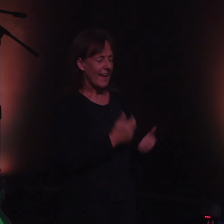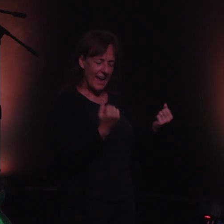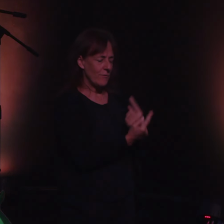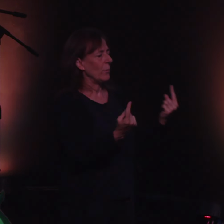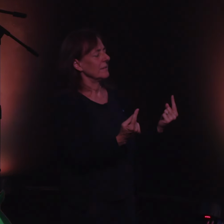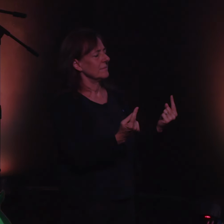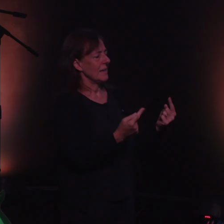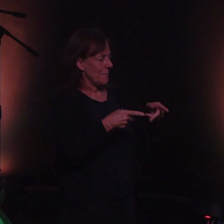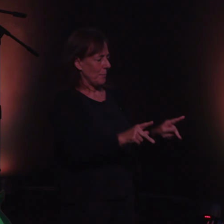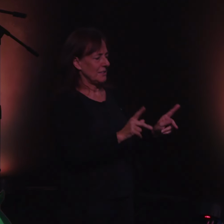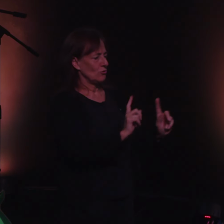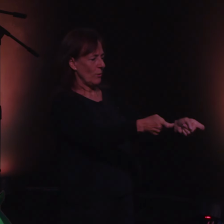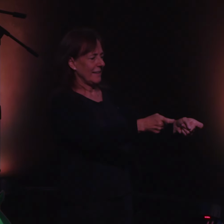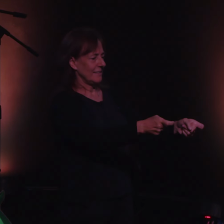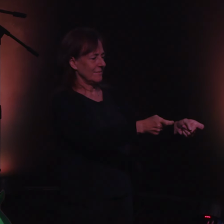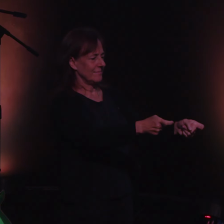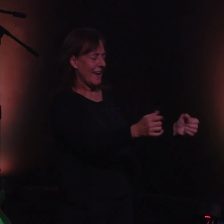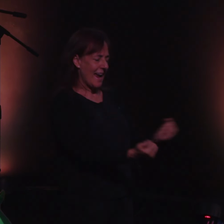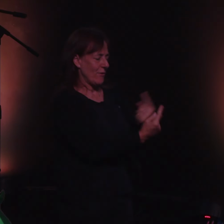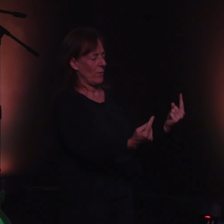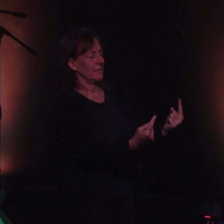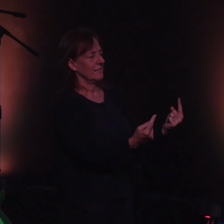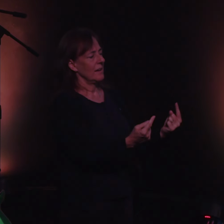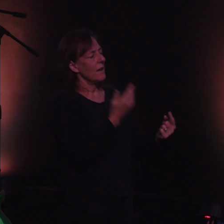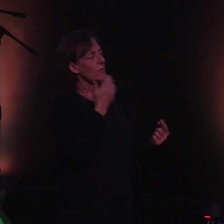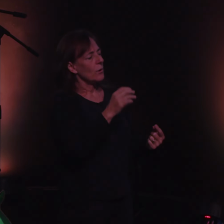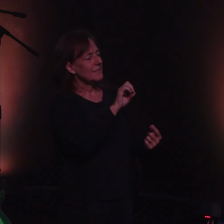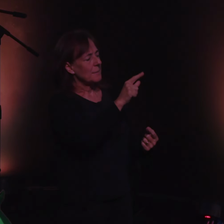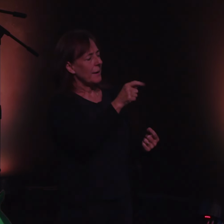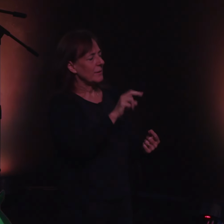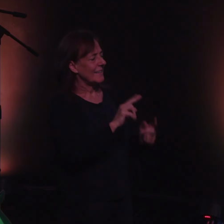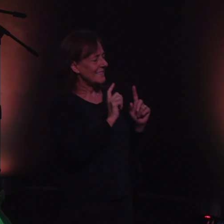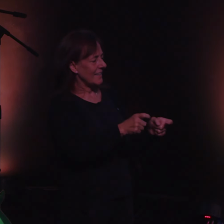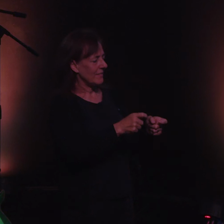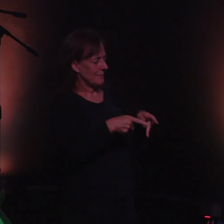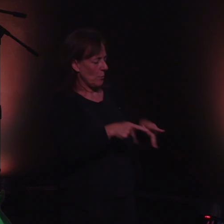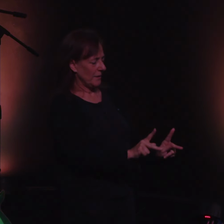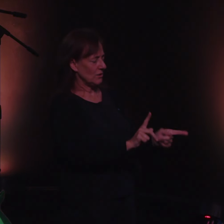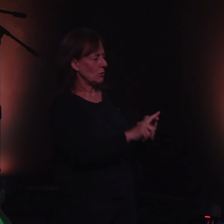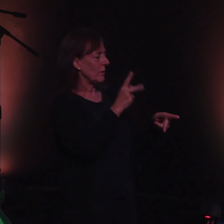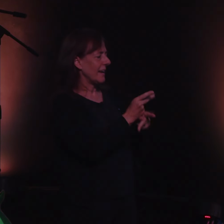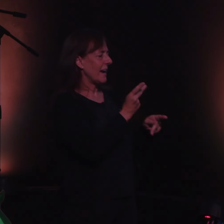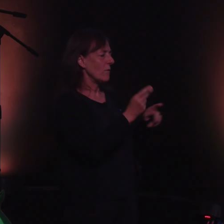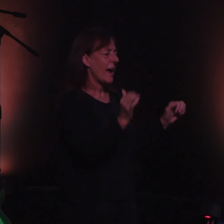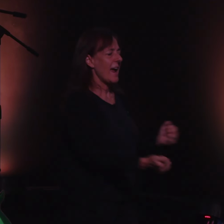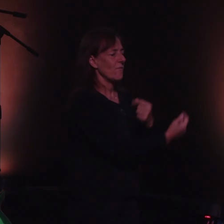Everybody. Permission granted. The Good Samaritan has given us permission to care for